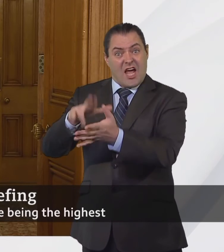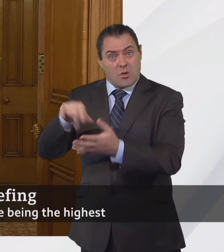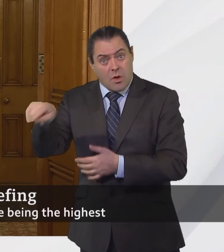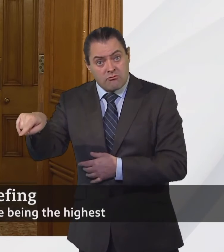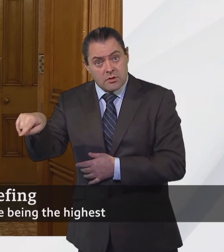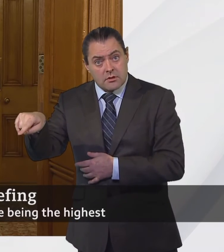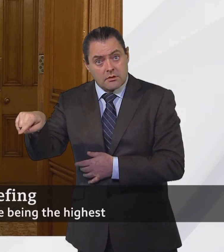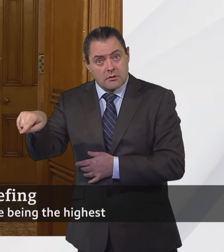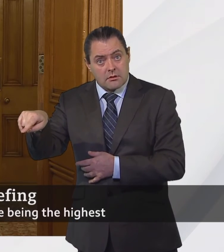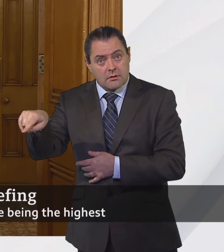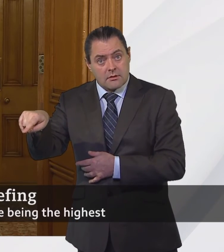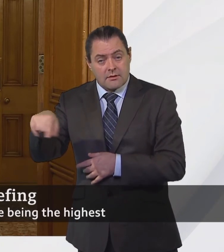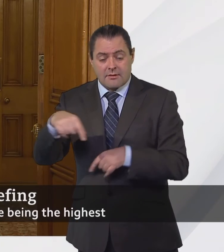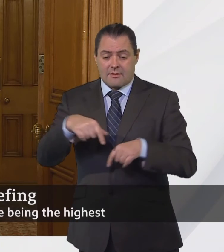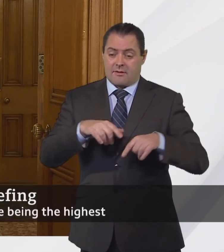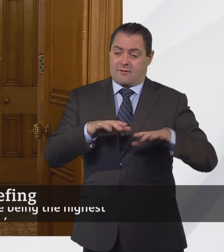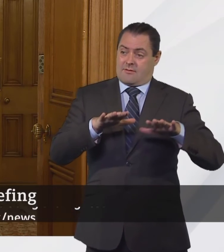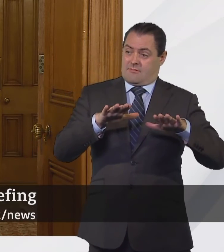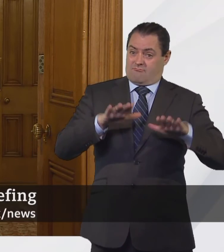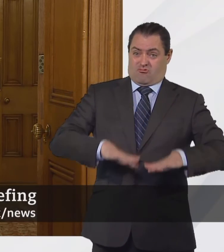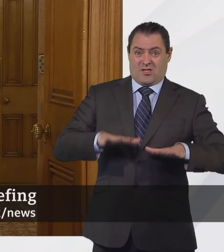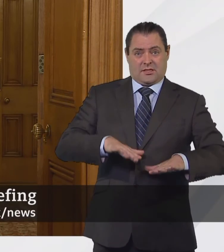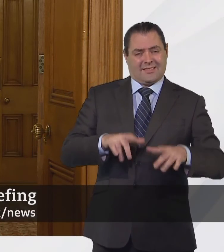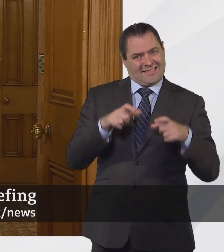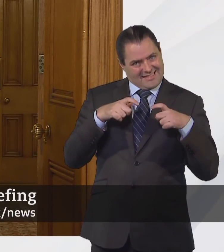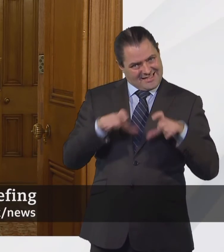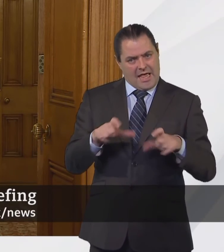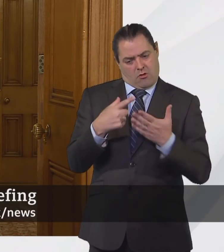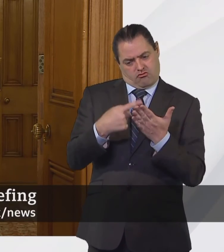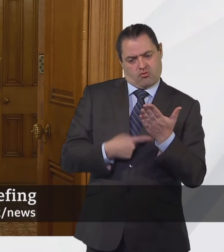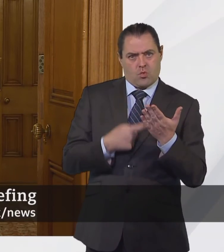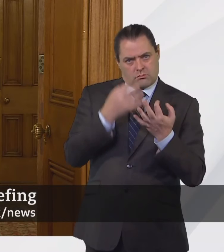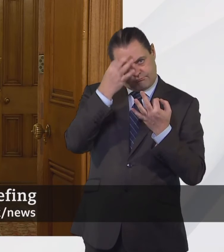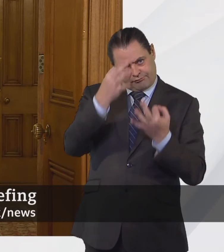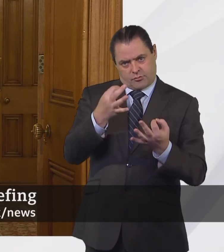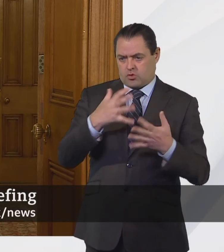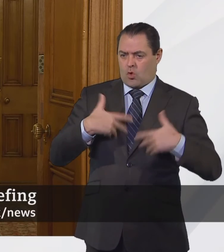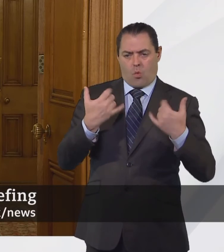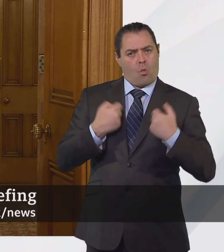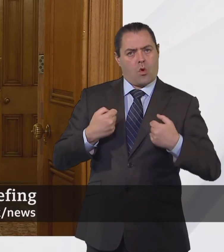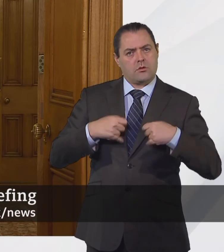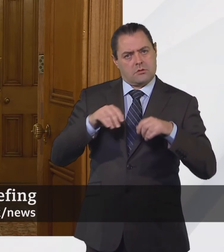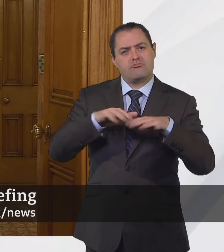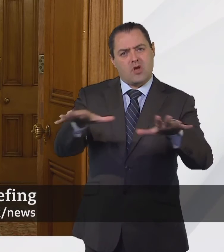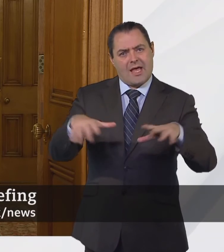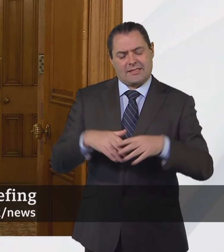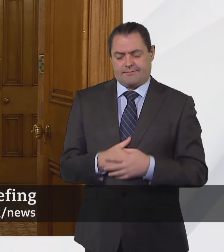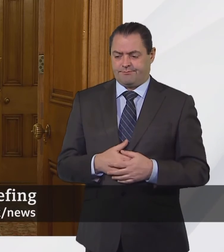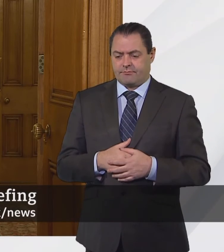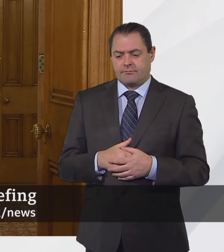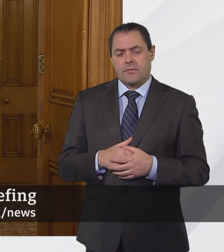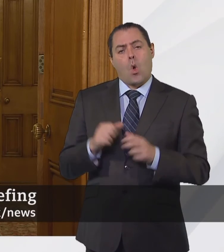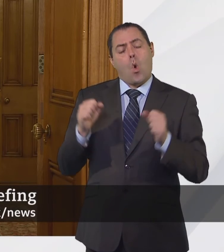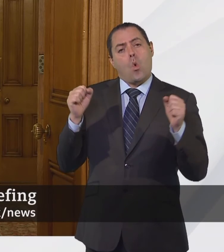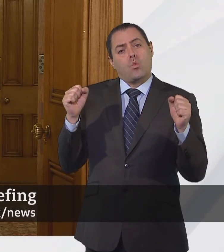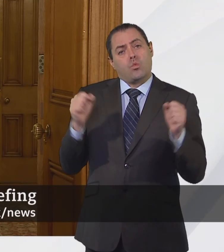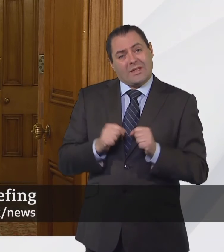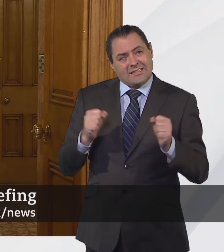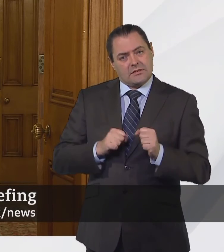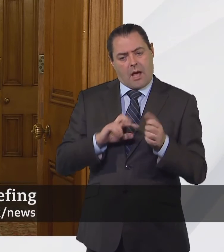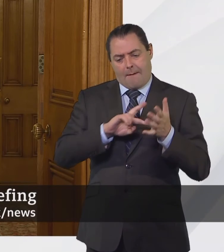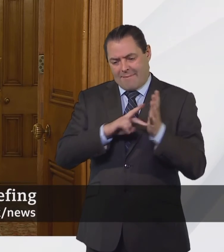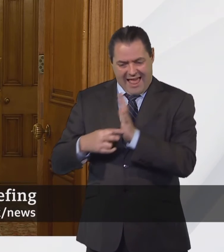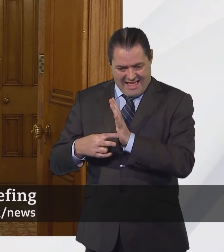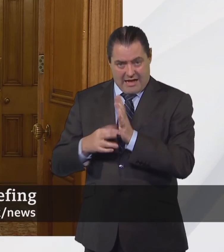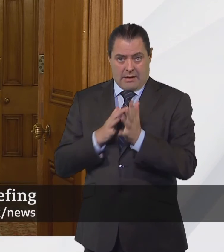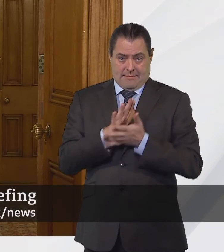remain in place to control the virus. Under our winter plan, England will return to a tiered system